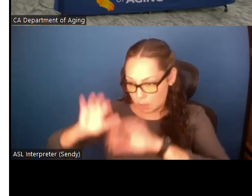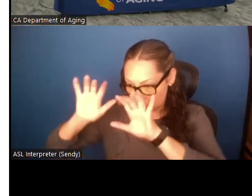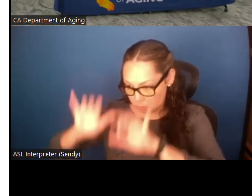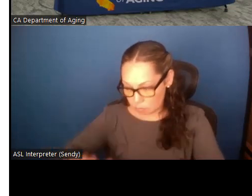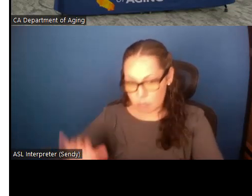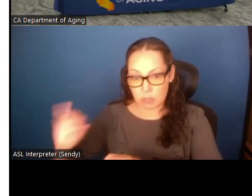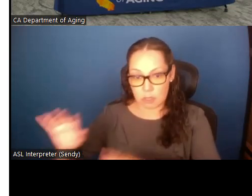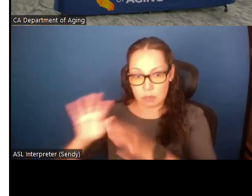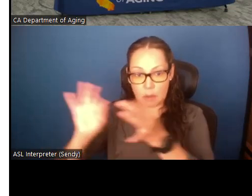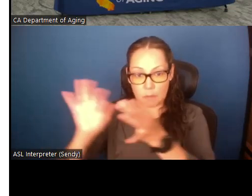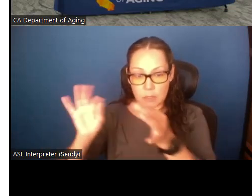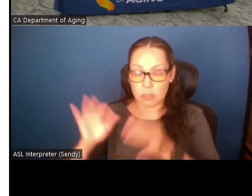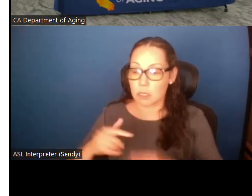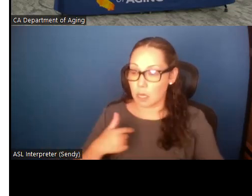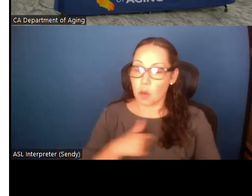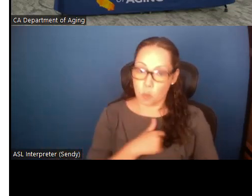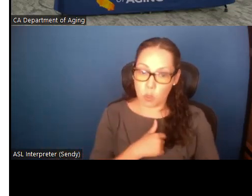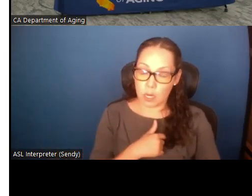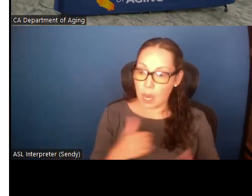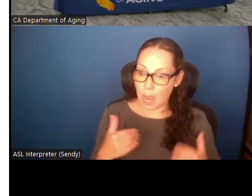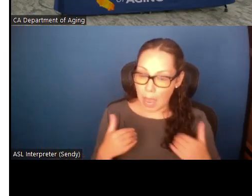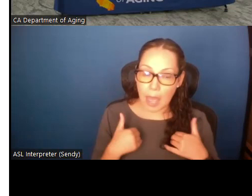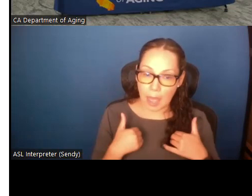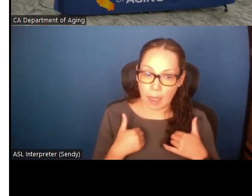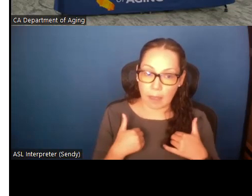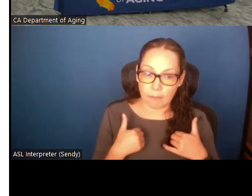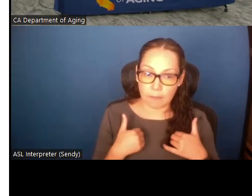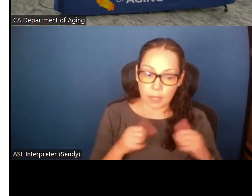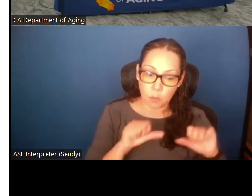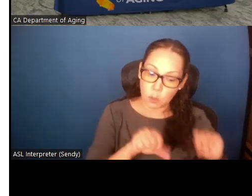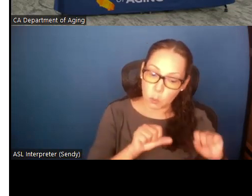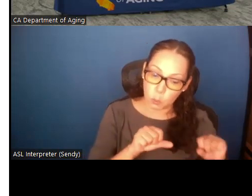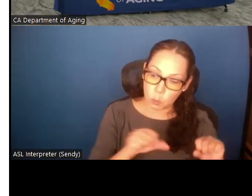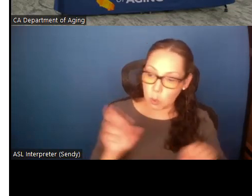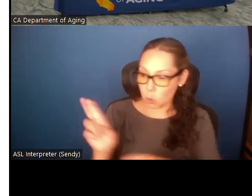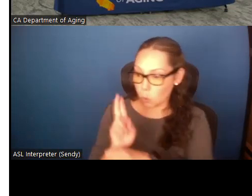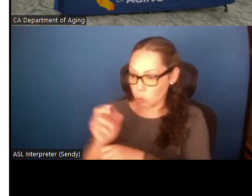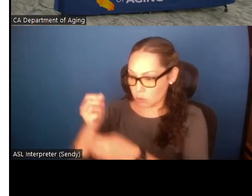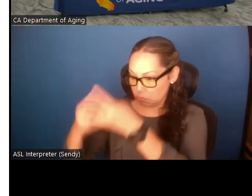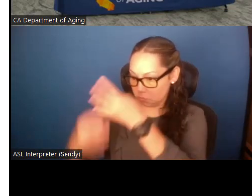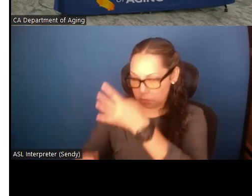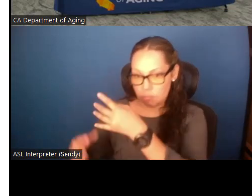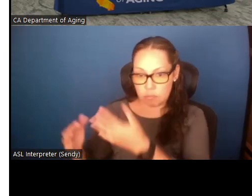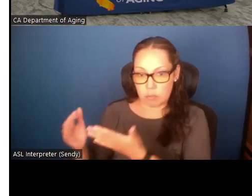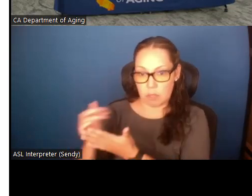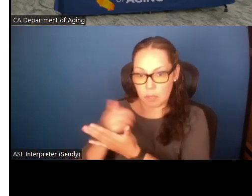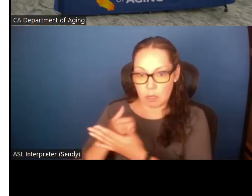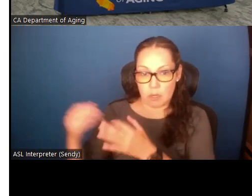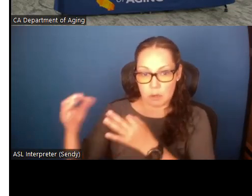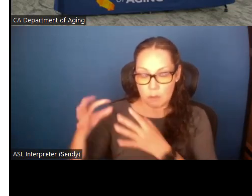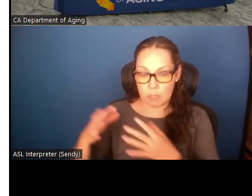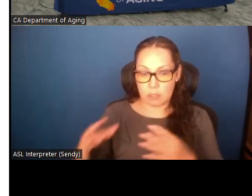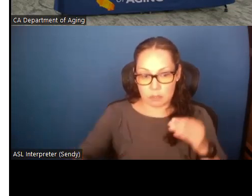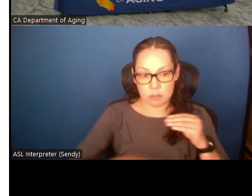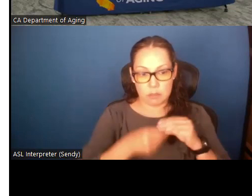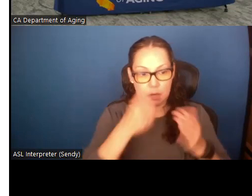to, and we have, to the extent that we could, use a lot of your comments to help refine the language